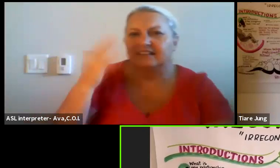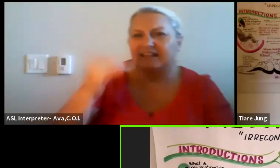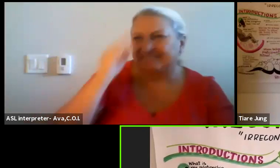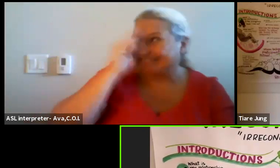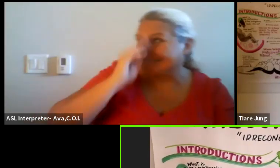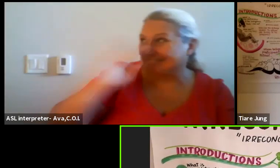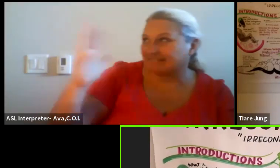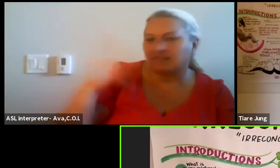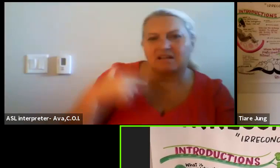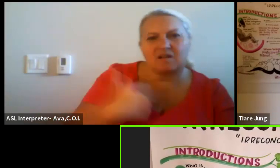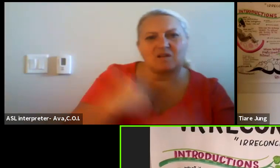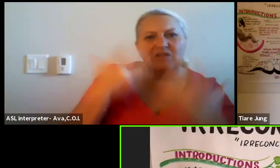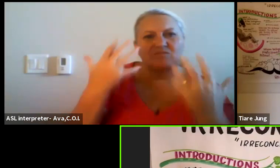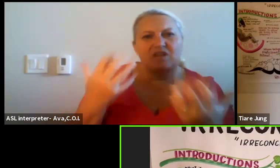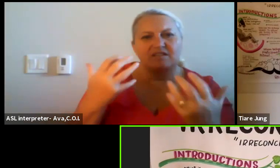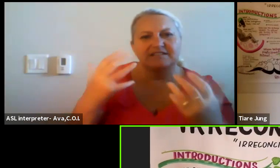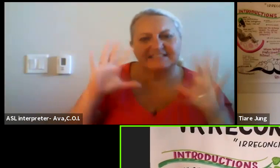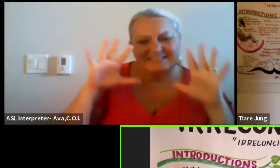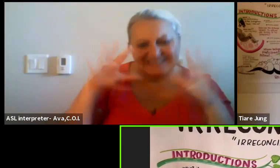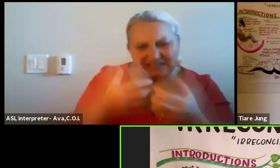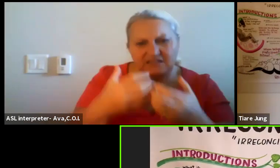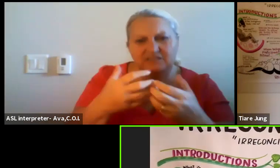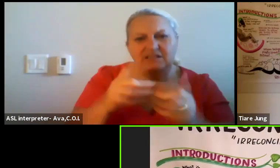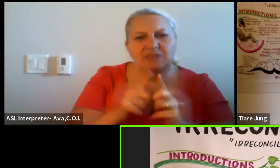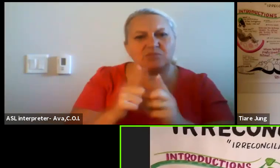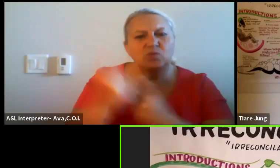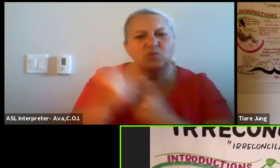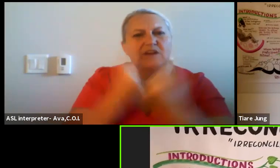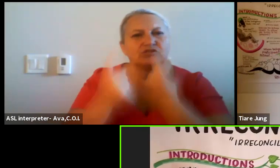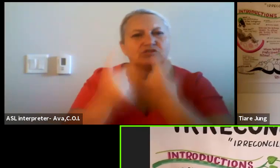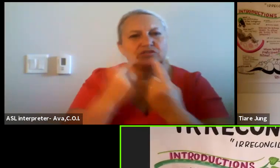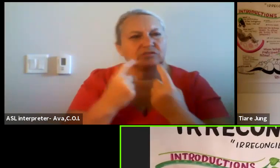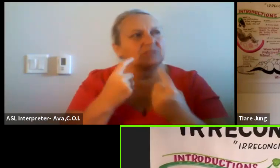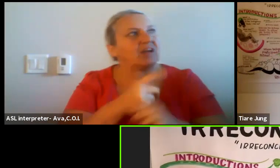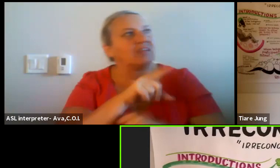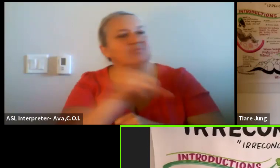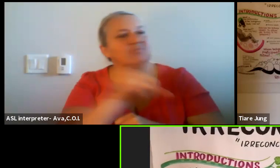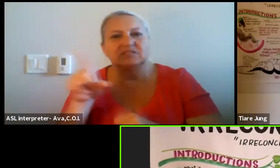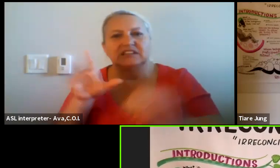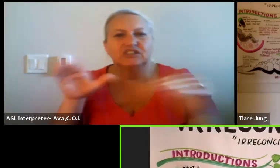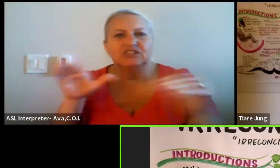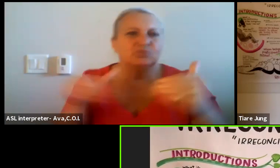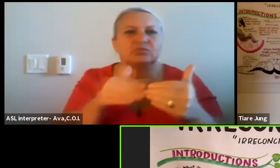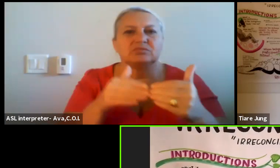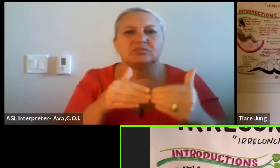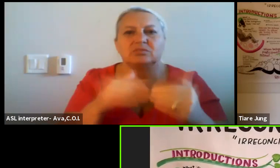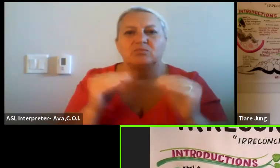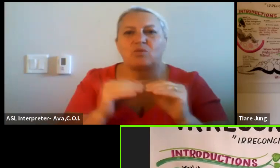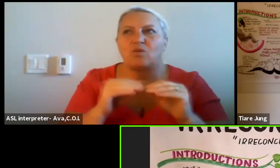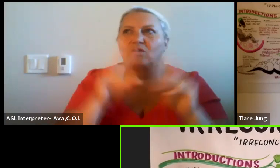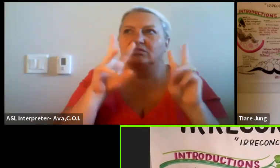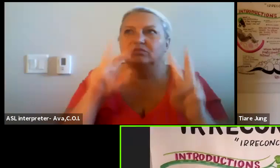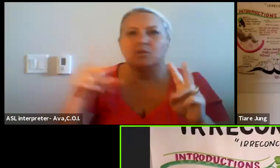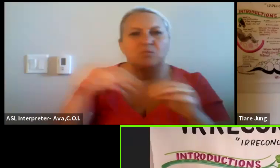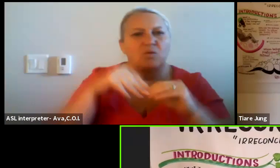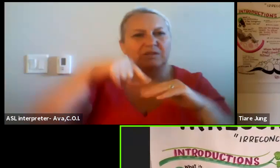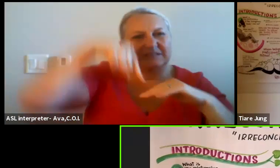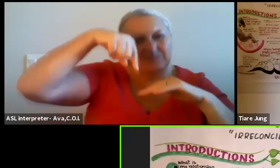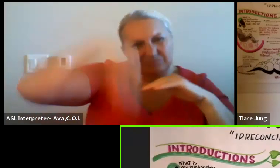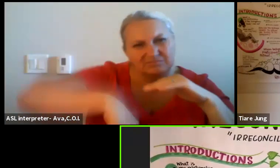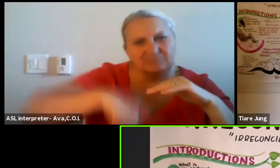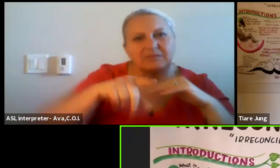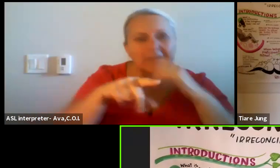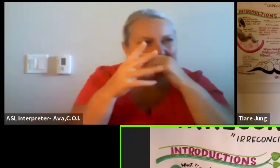moments of questions that make sort of the introduction more, having more depth and